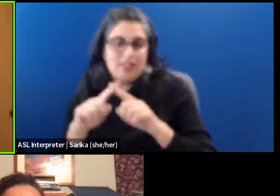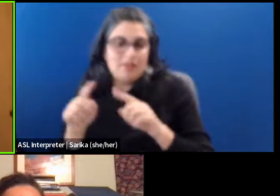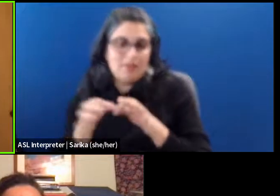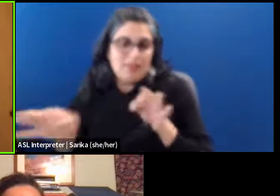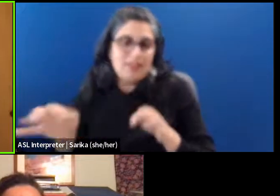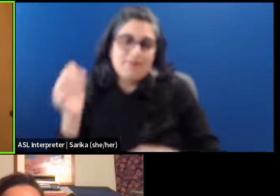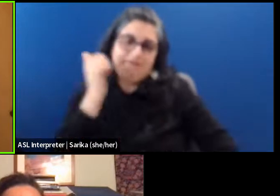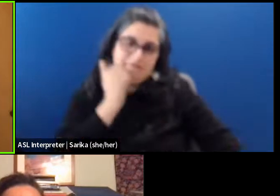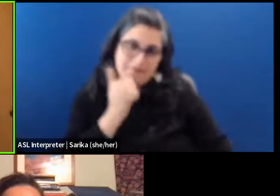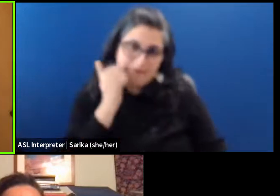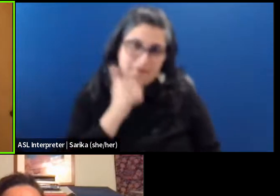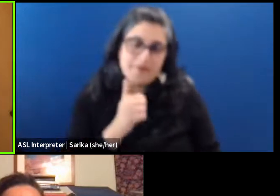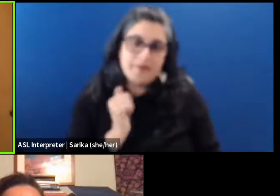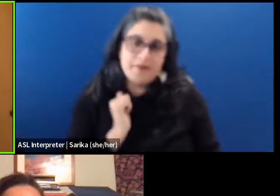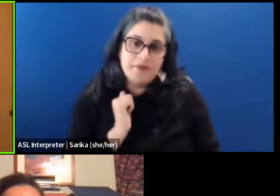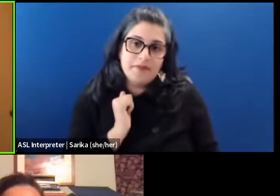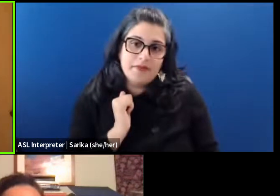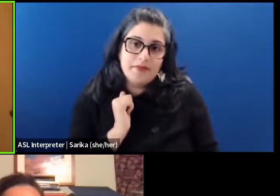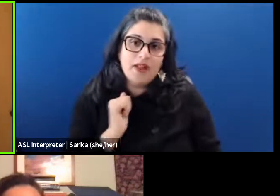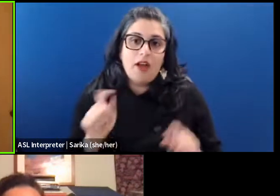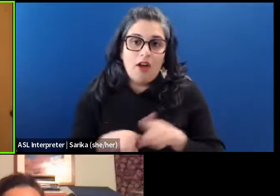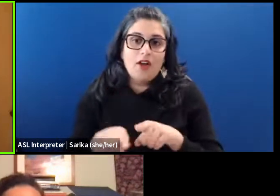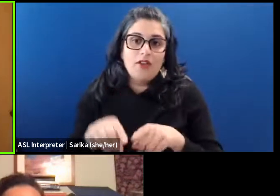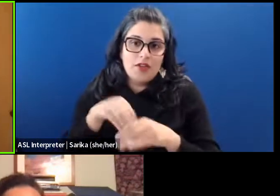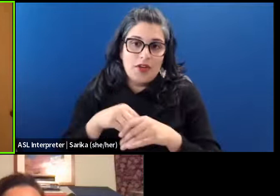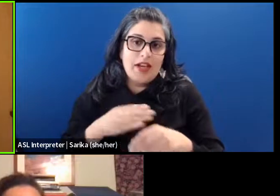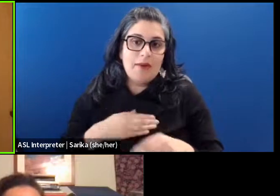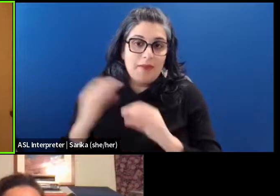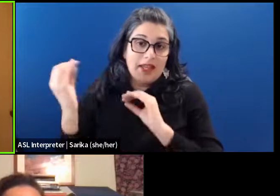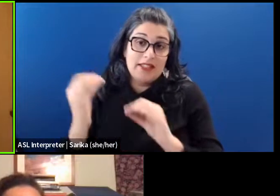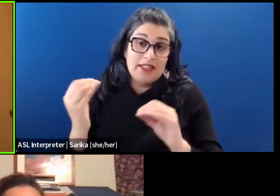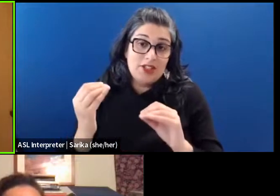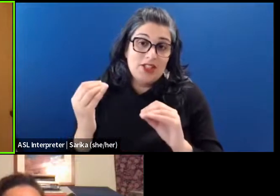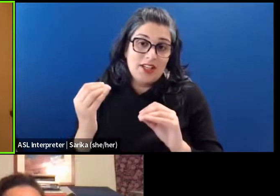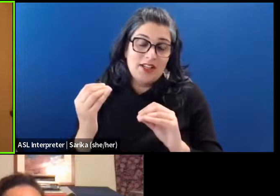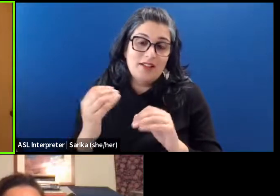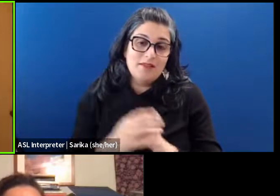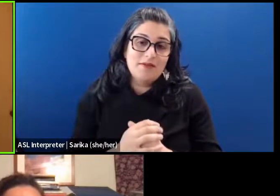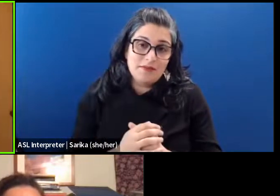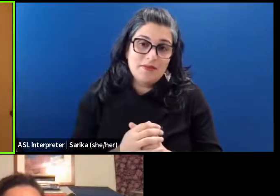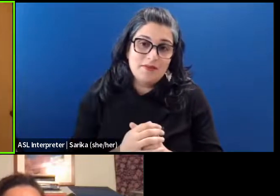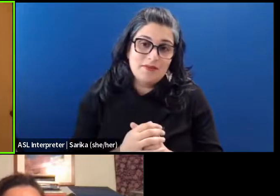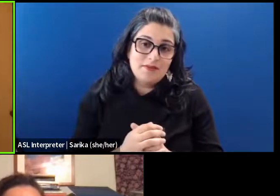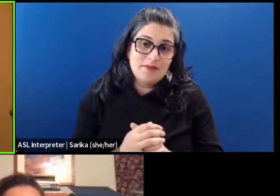daily basis and also in my teaching whenever I'm teaching groups.